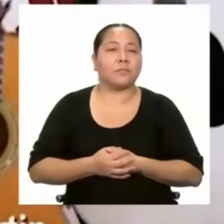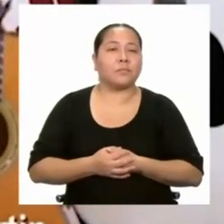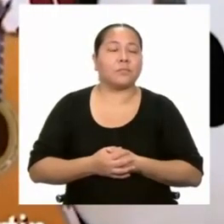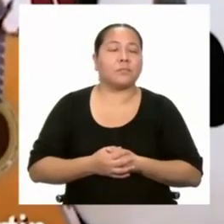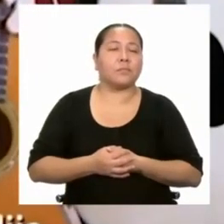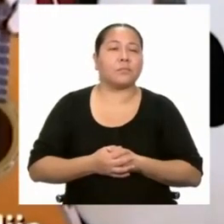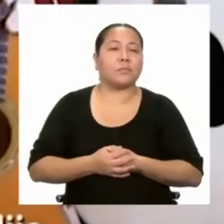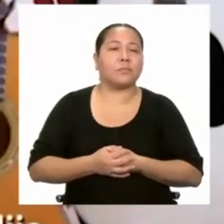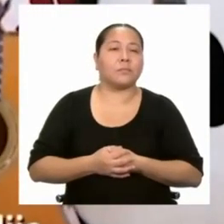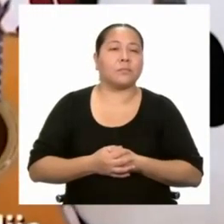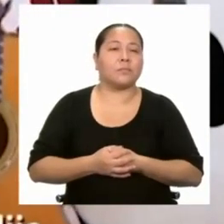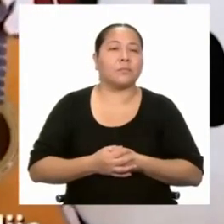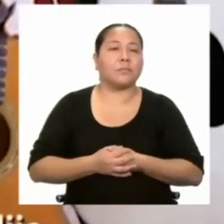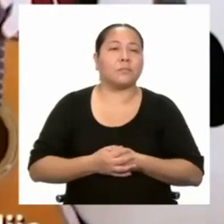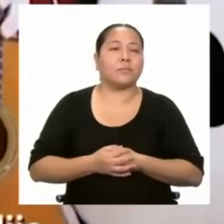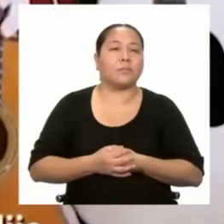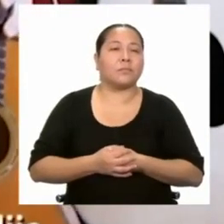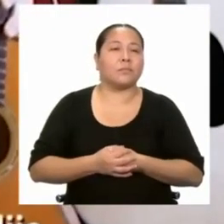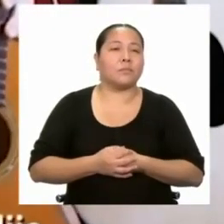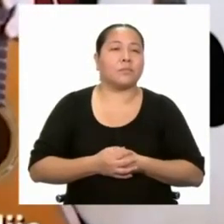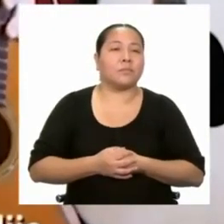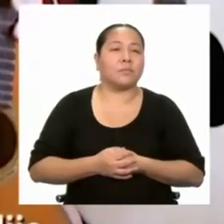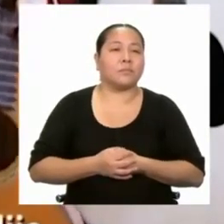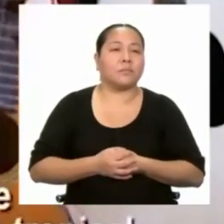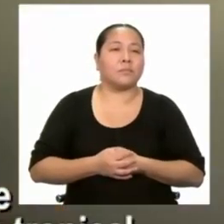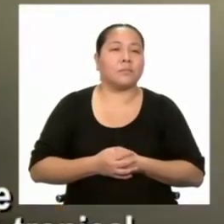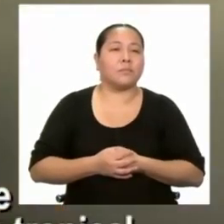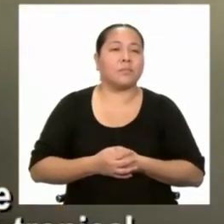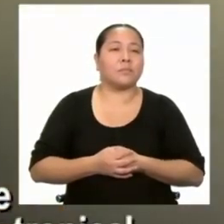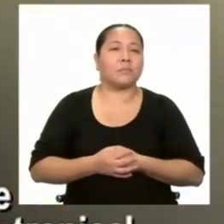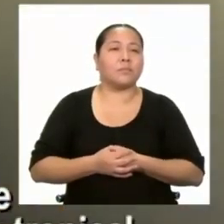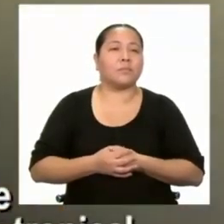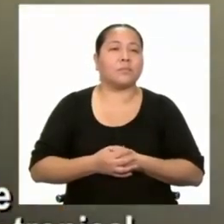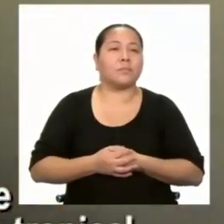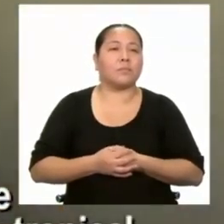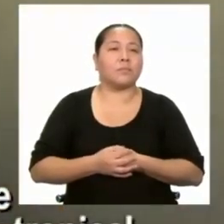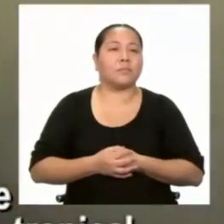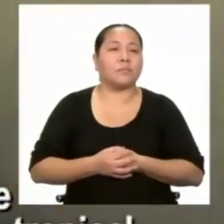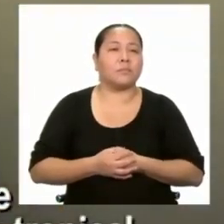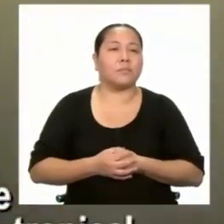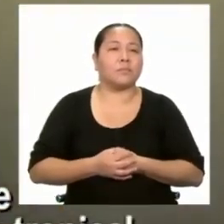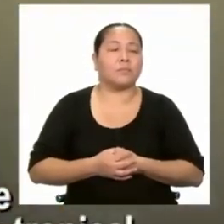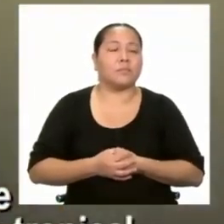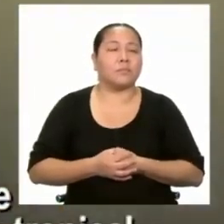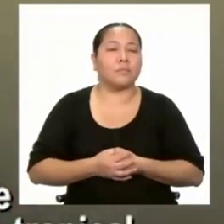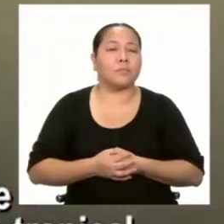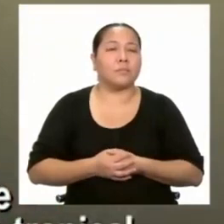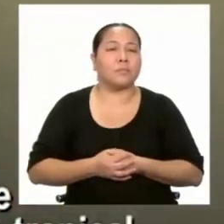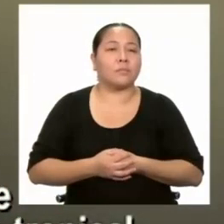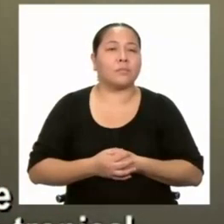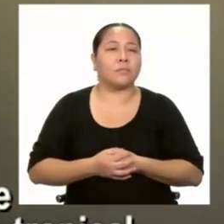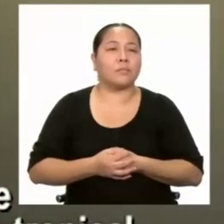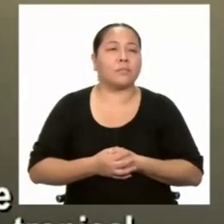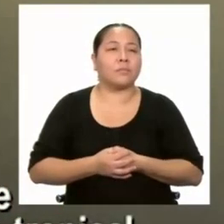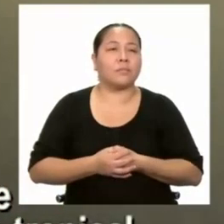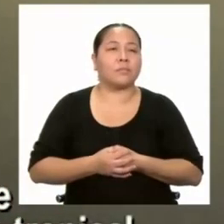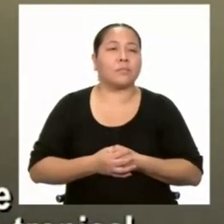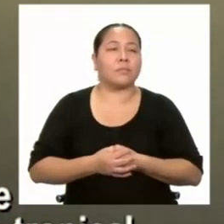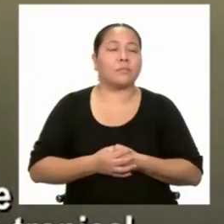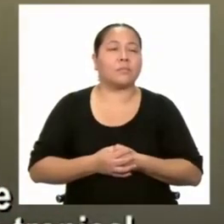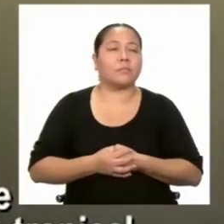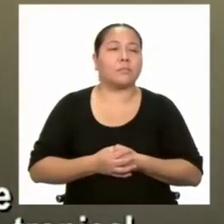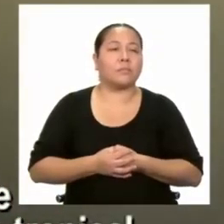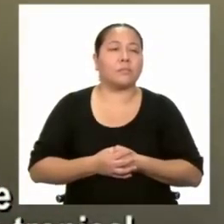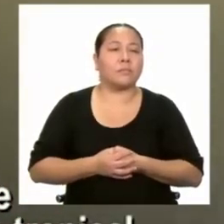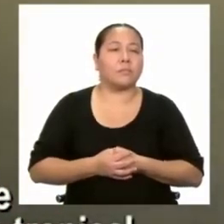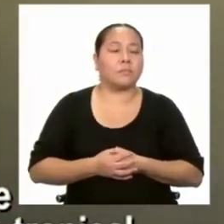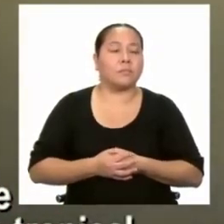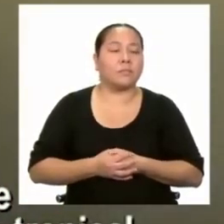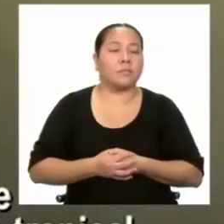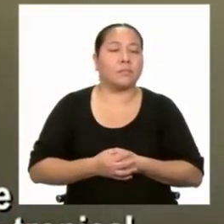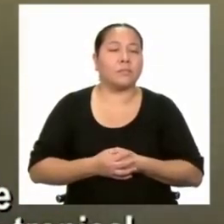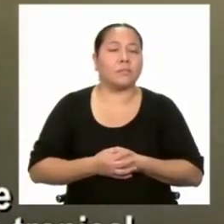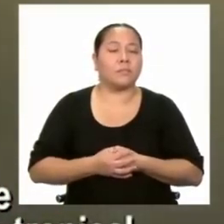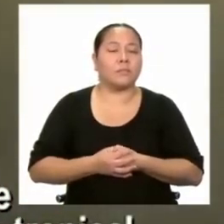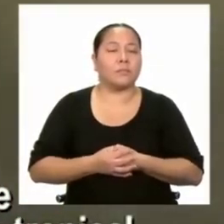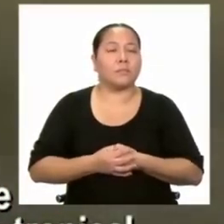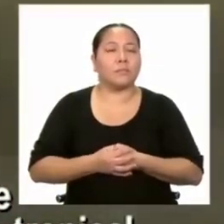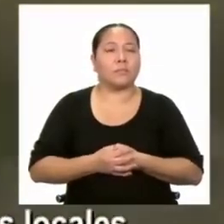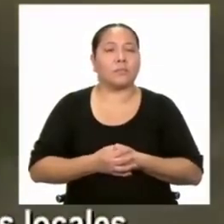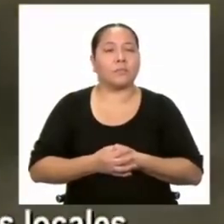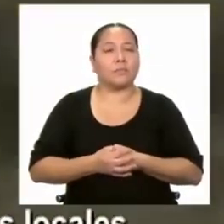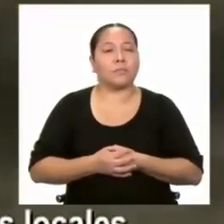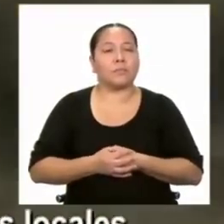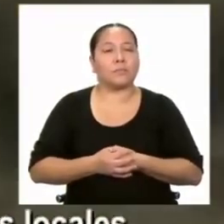Martin Guitars. I'd love to meet with you," he said. So we had a long talk about sustainability and